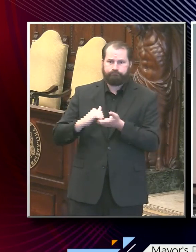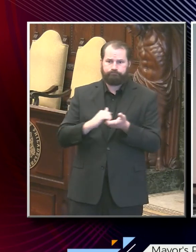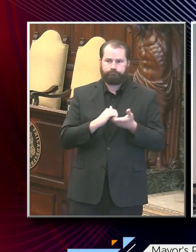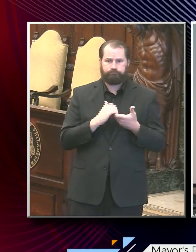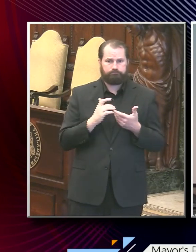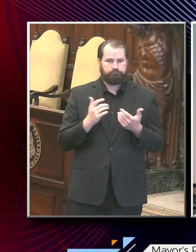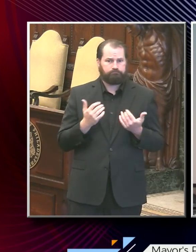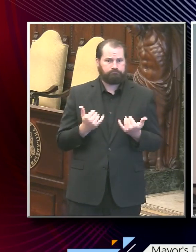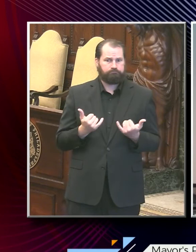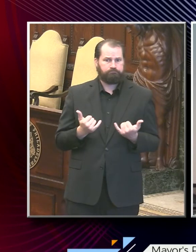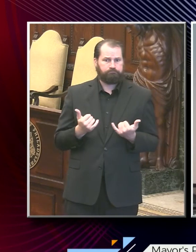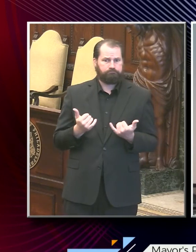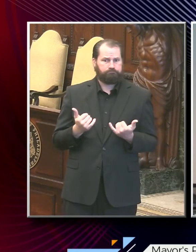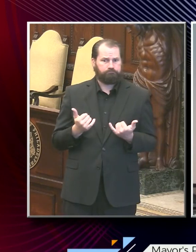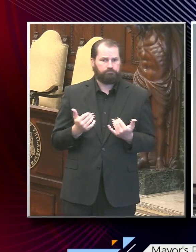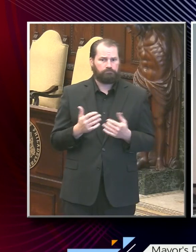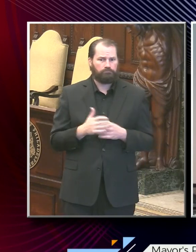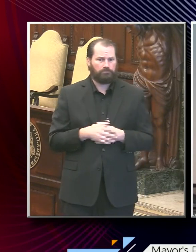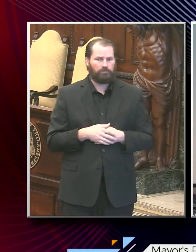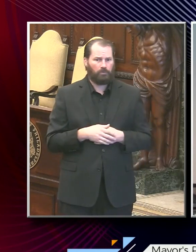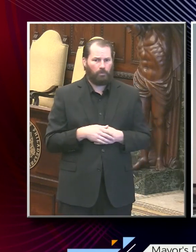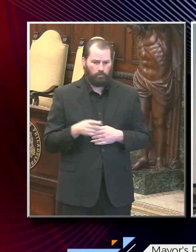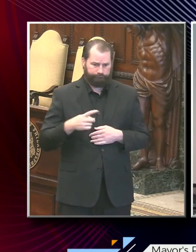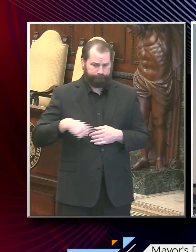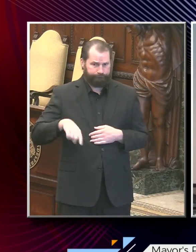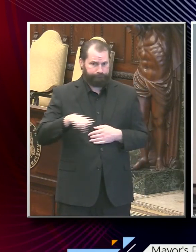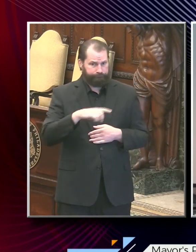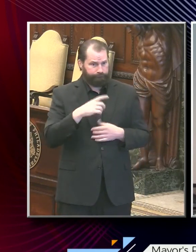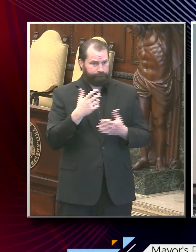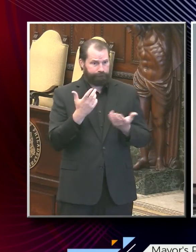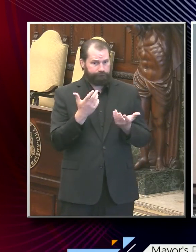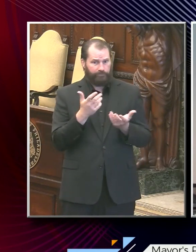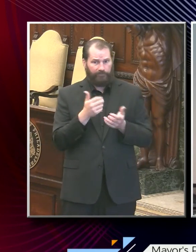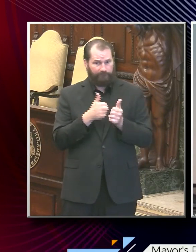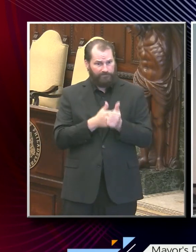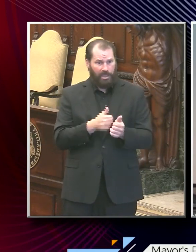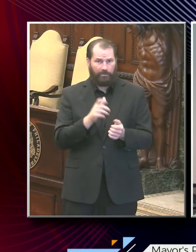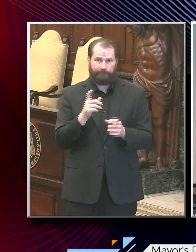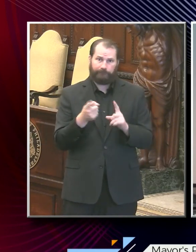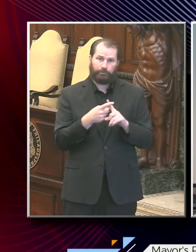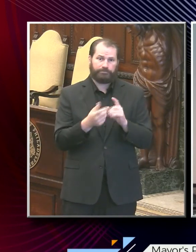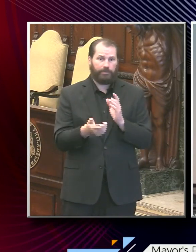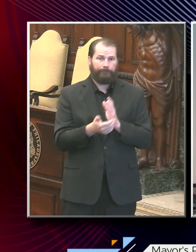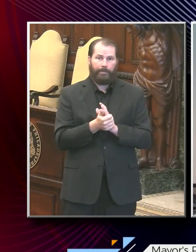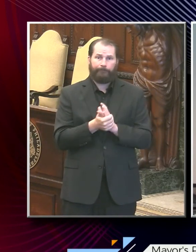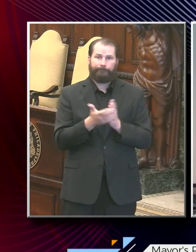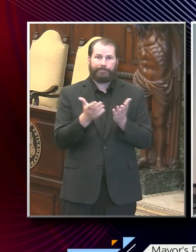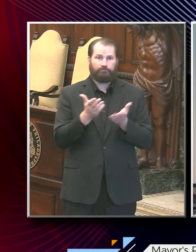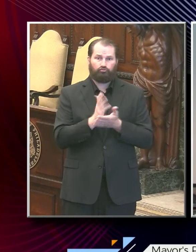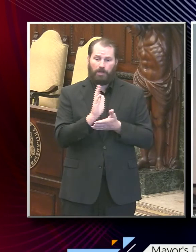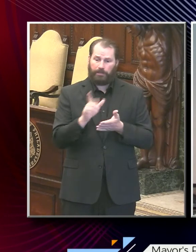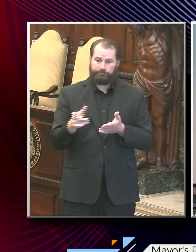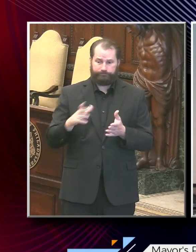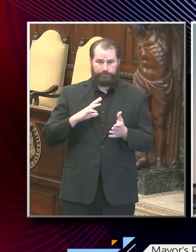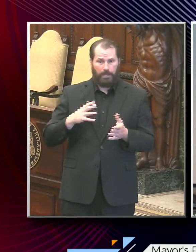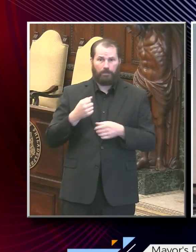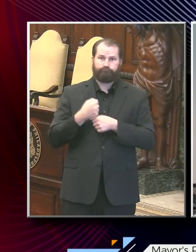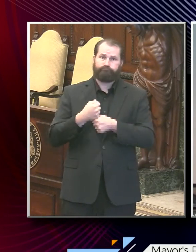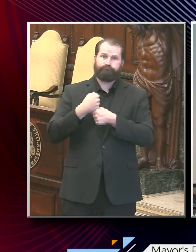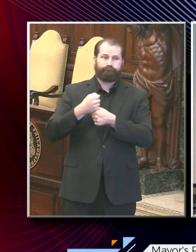followed their First Amendment rights to demonstrate in peace, and that's appreciated in large